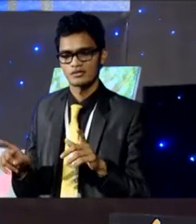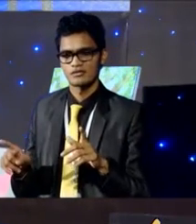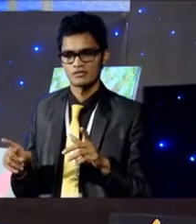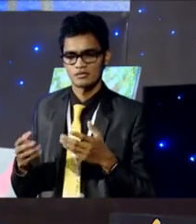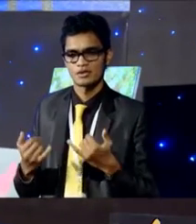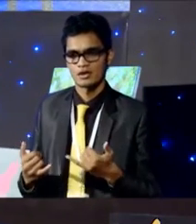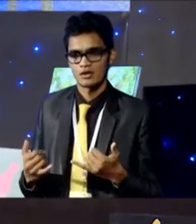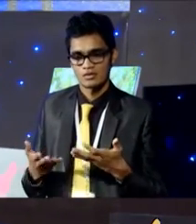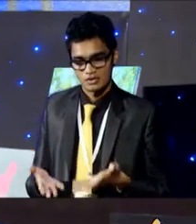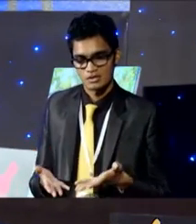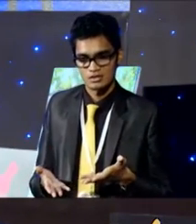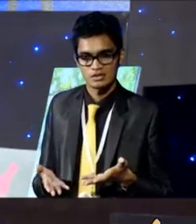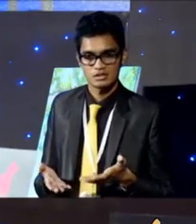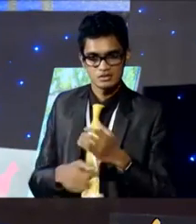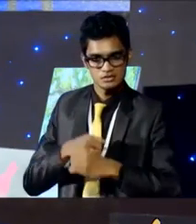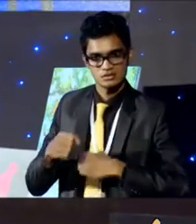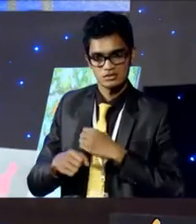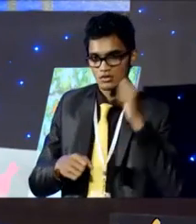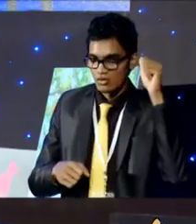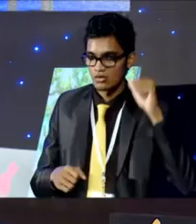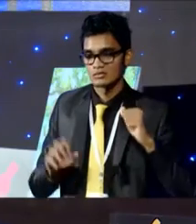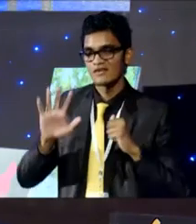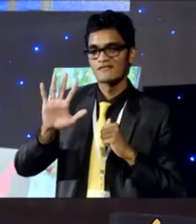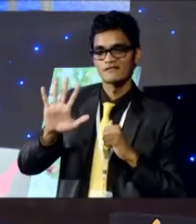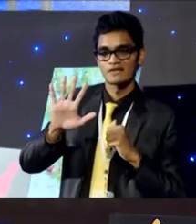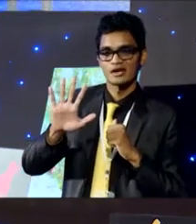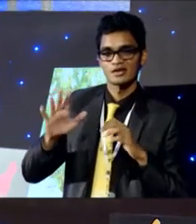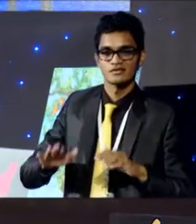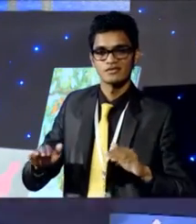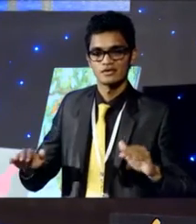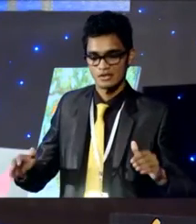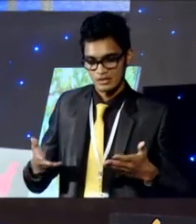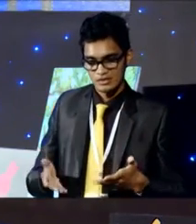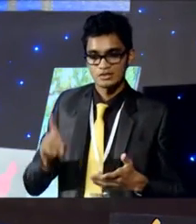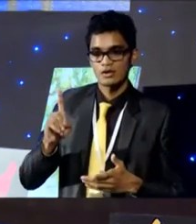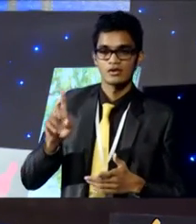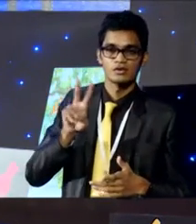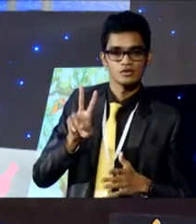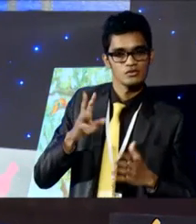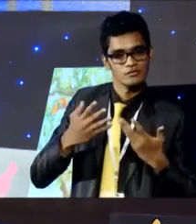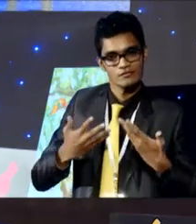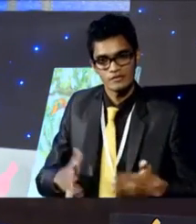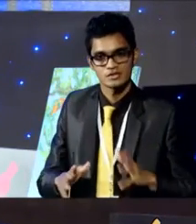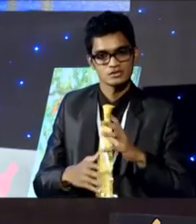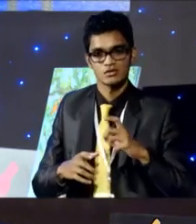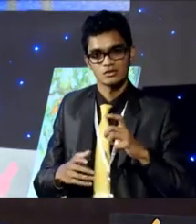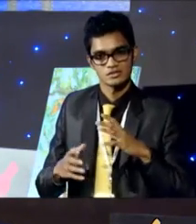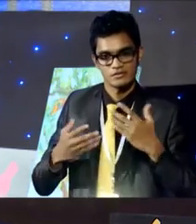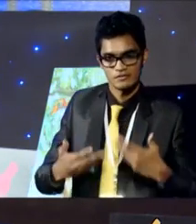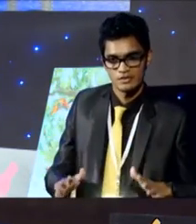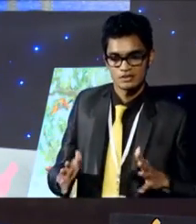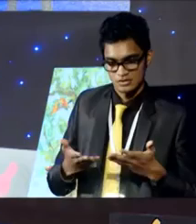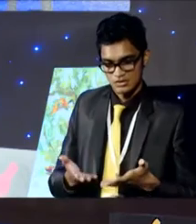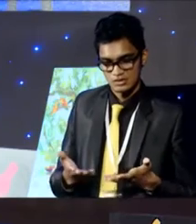year on a trial basis with 5 children who have completed plus 2. Okay, we will look at how it goes, and then, you